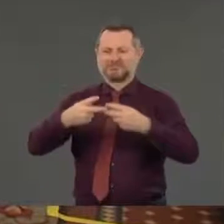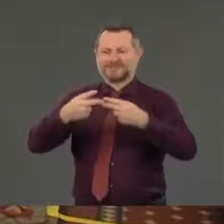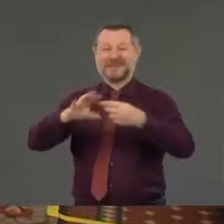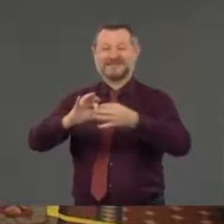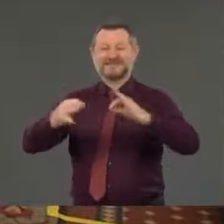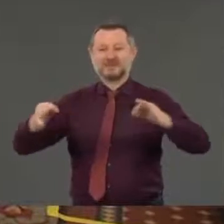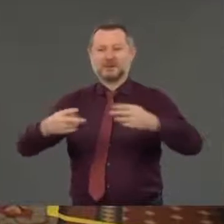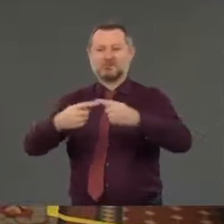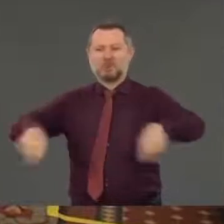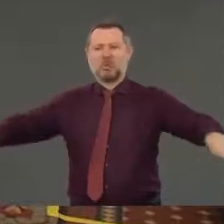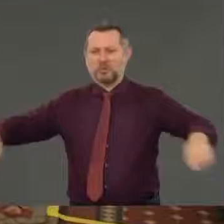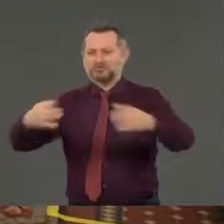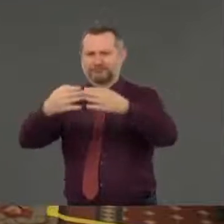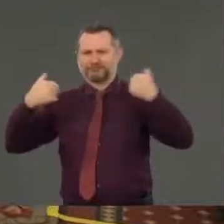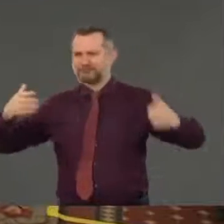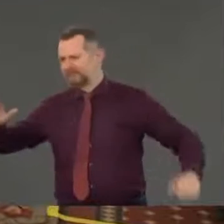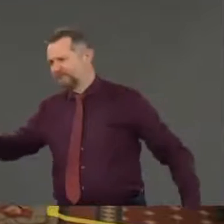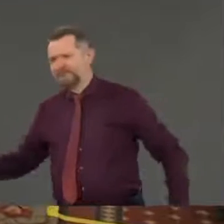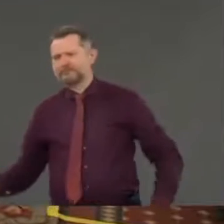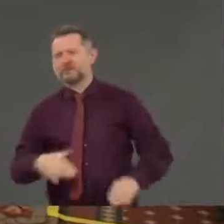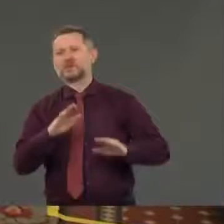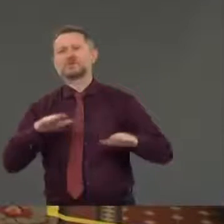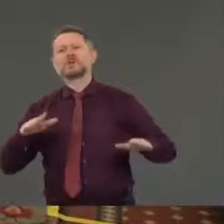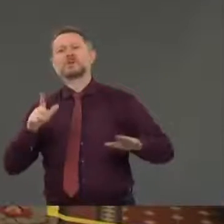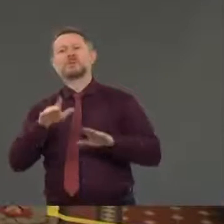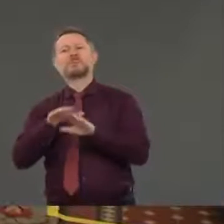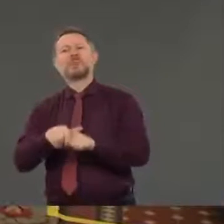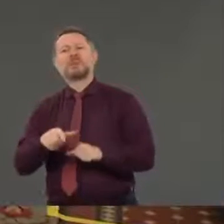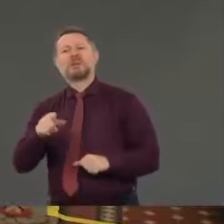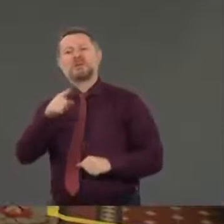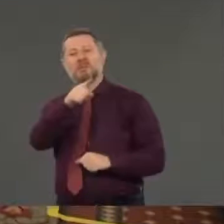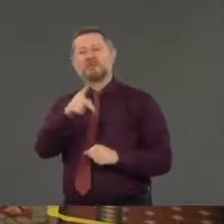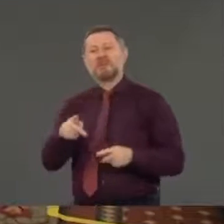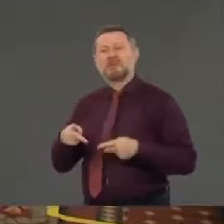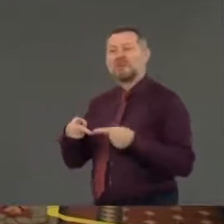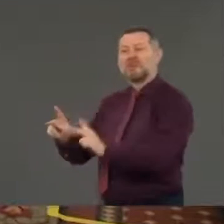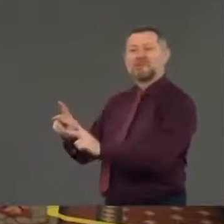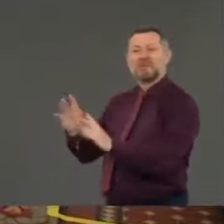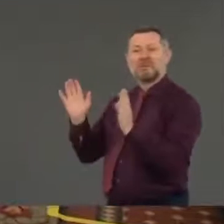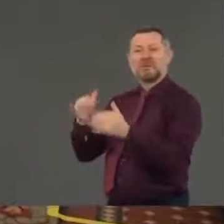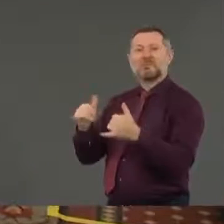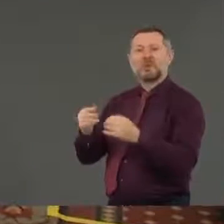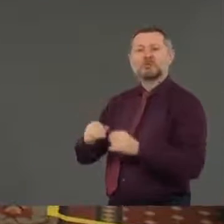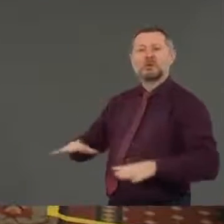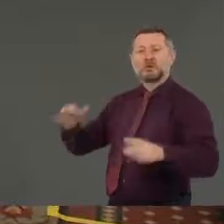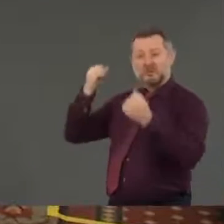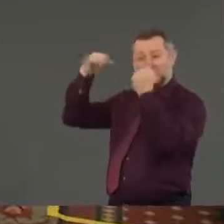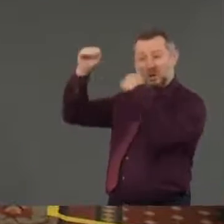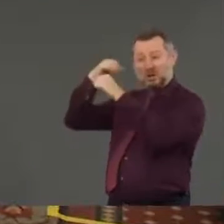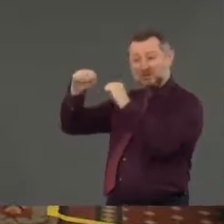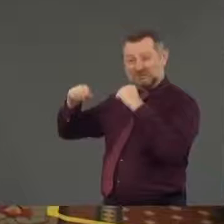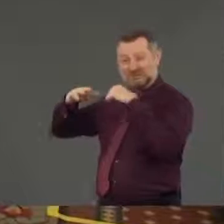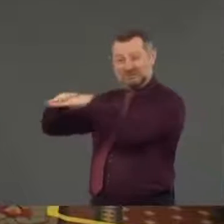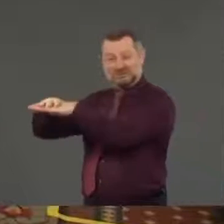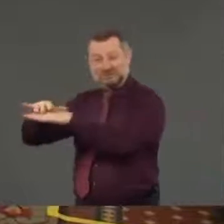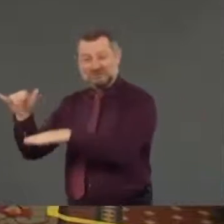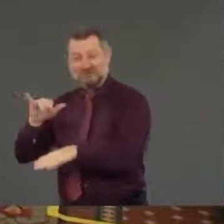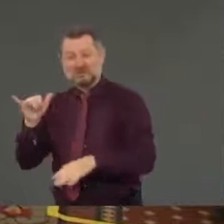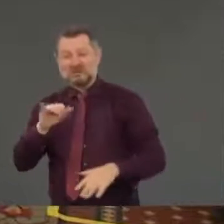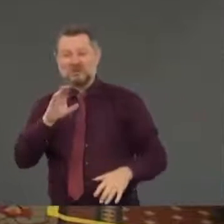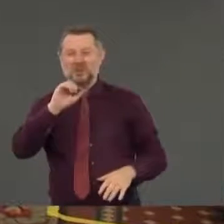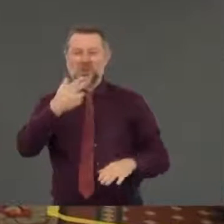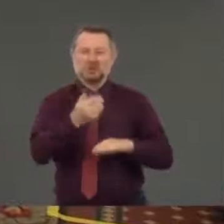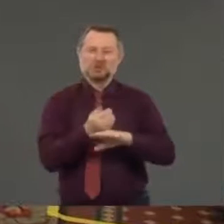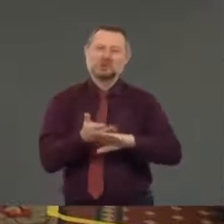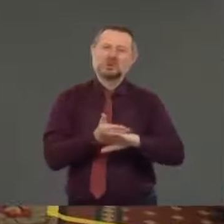sort of hypocrisy going on here because if people are allowed to congregate in large settings like the protests that we've seen and also on beaches, why shouldn't kids